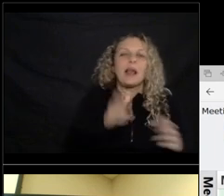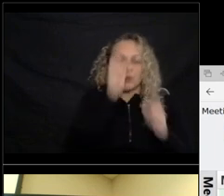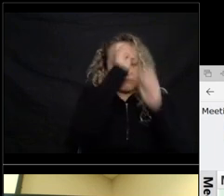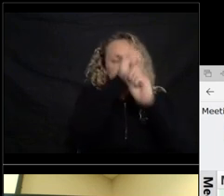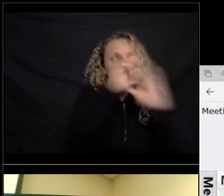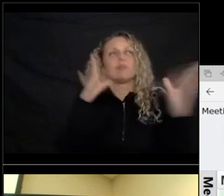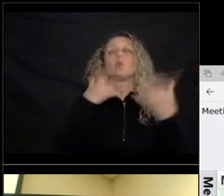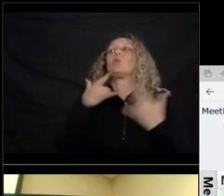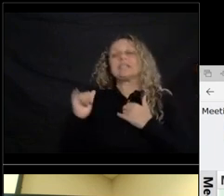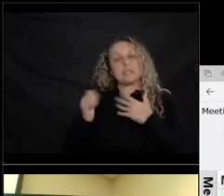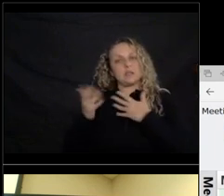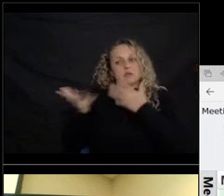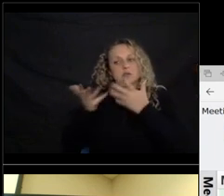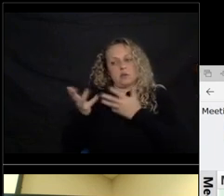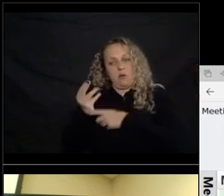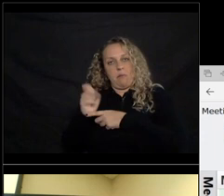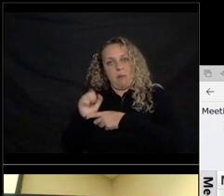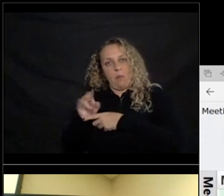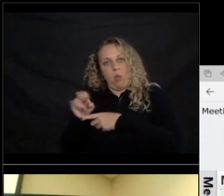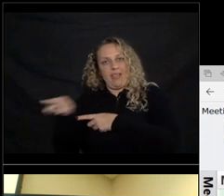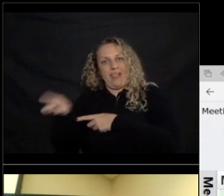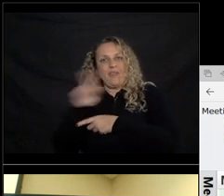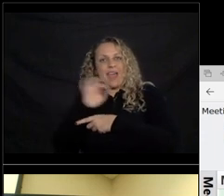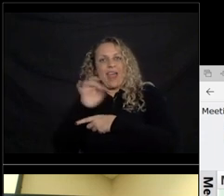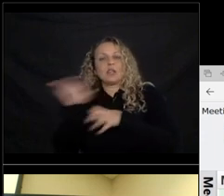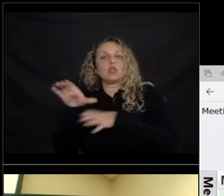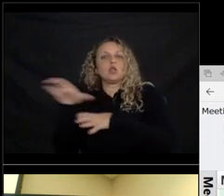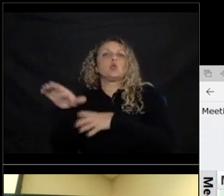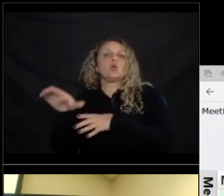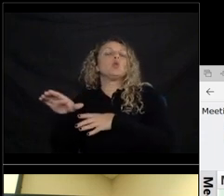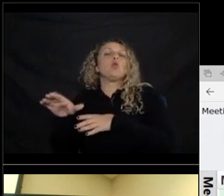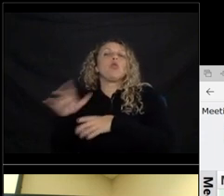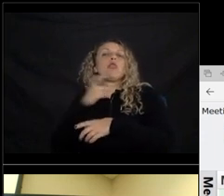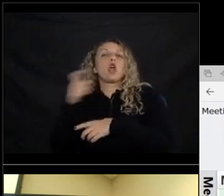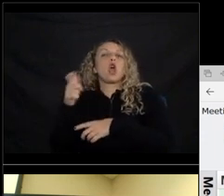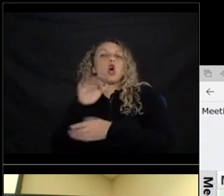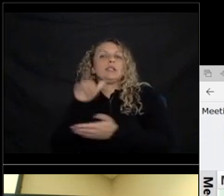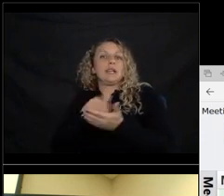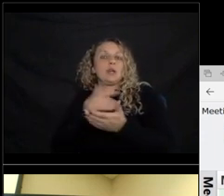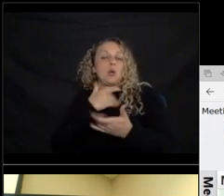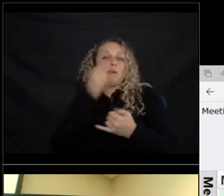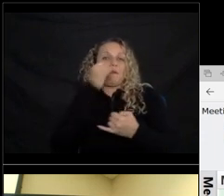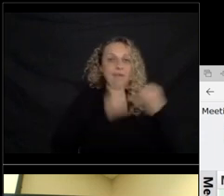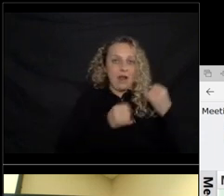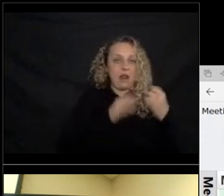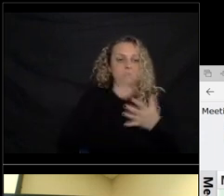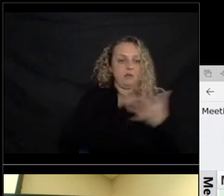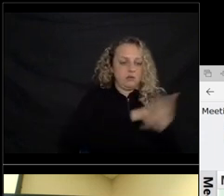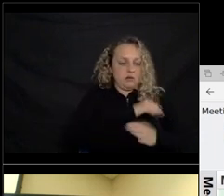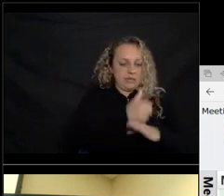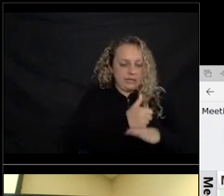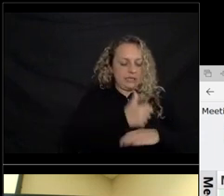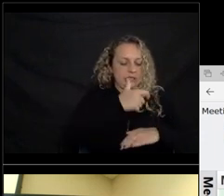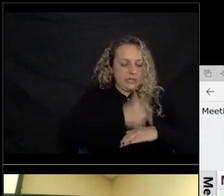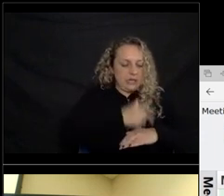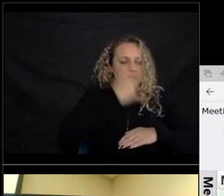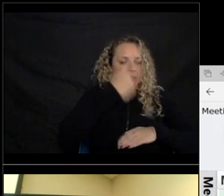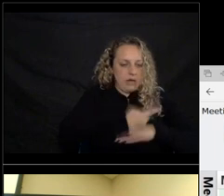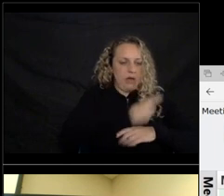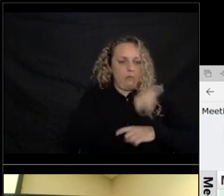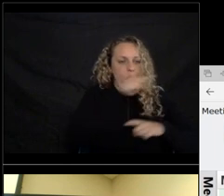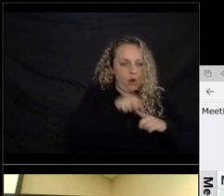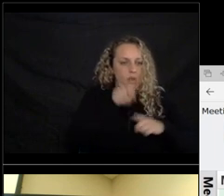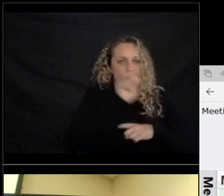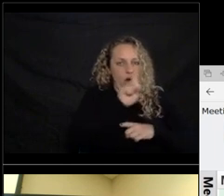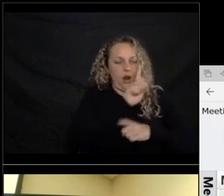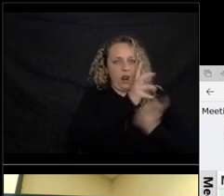still working on it with Mayvolin. They're going to actually be the call center. So once we finalize days and times of when we're going to